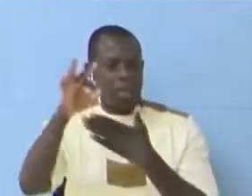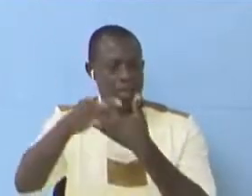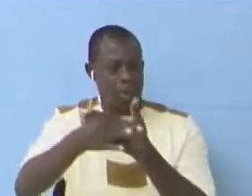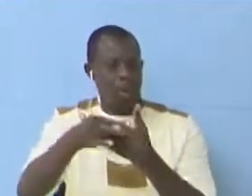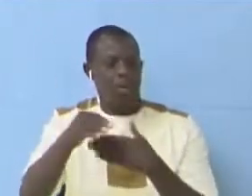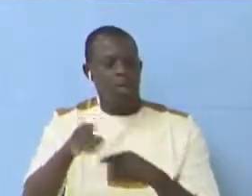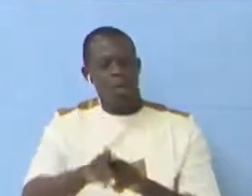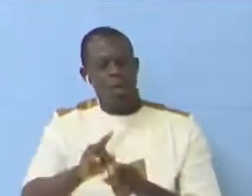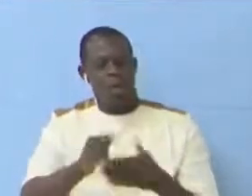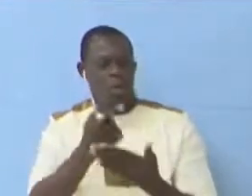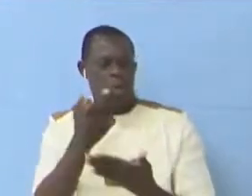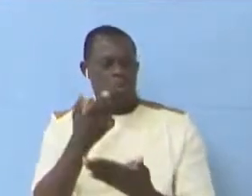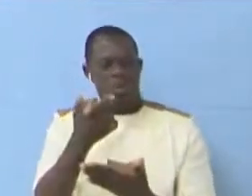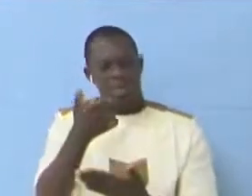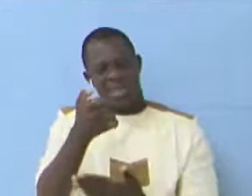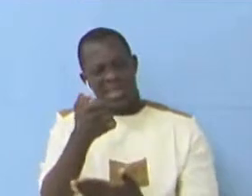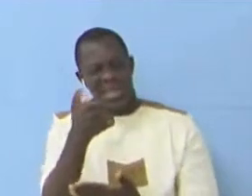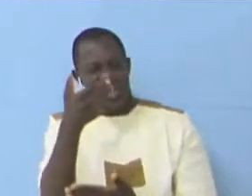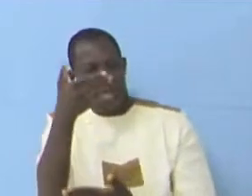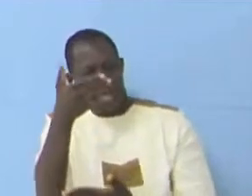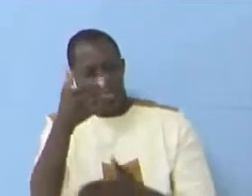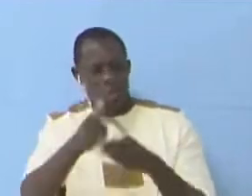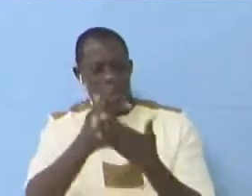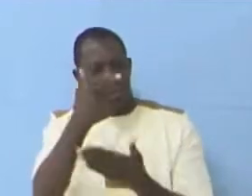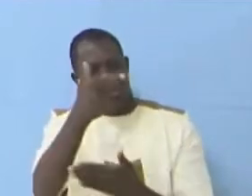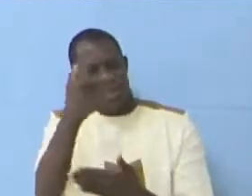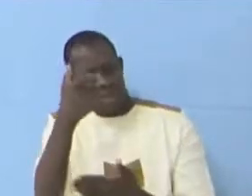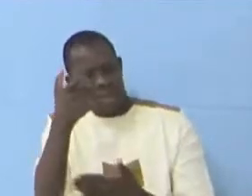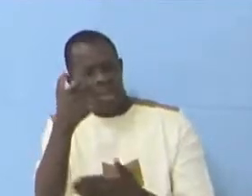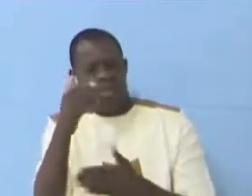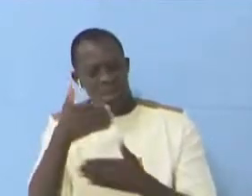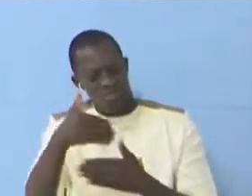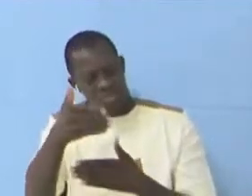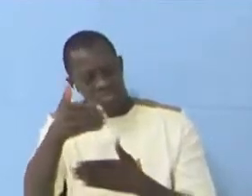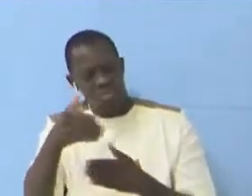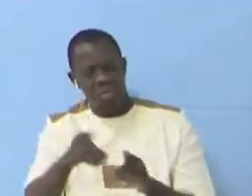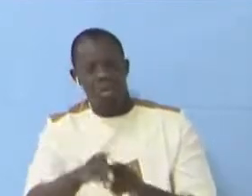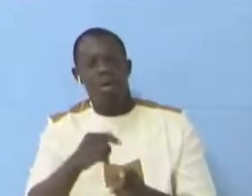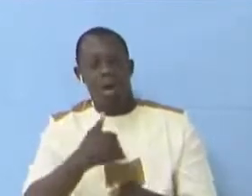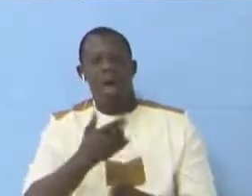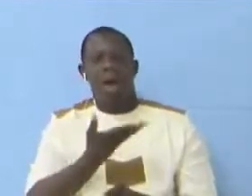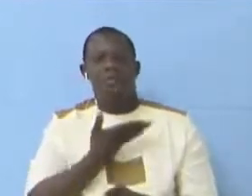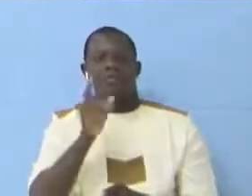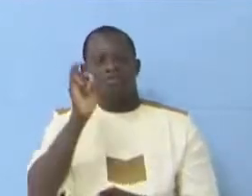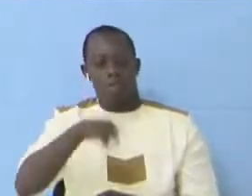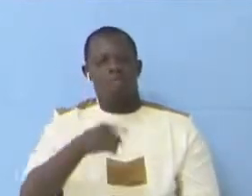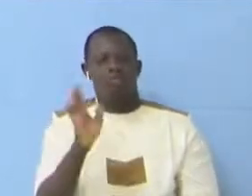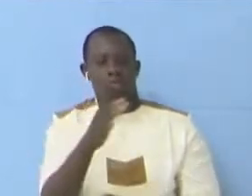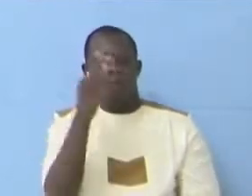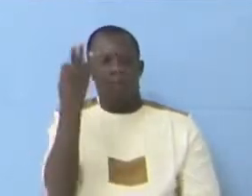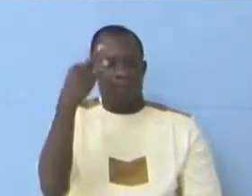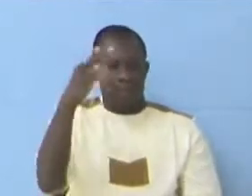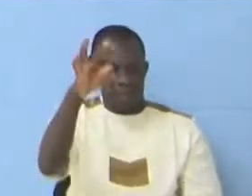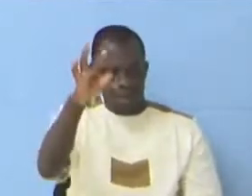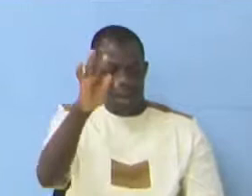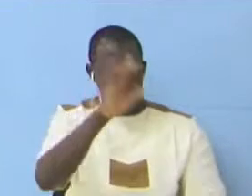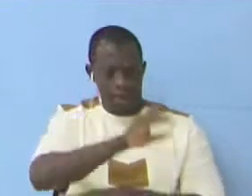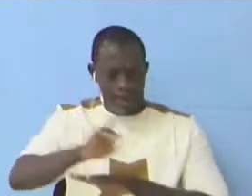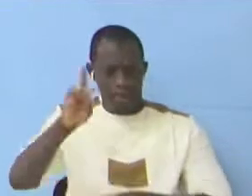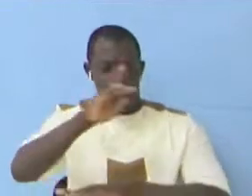Or 69, 70 thereabout. Then I also had to go to Farafenni Primary School.